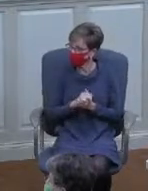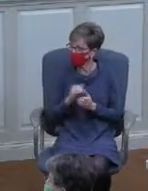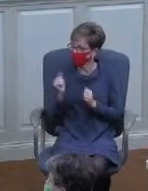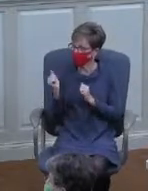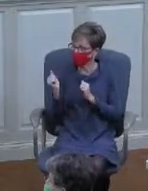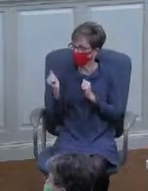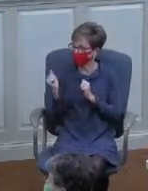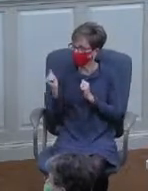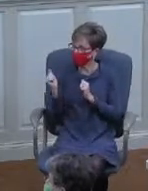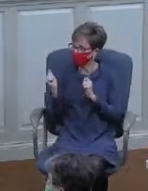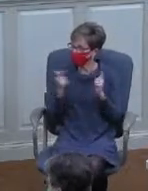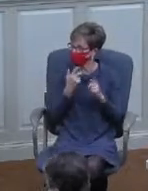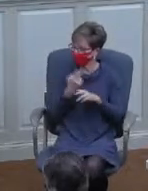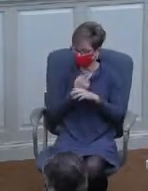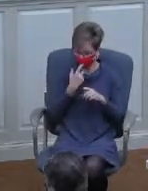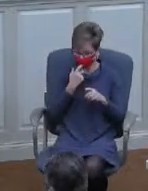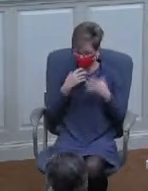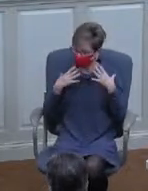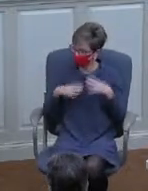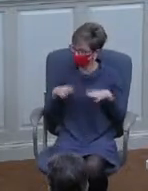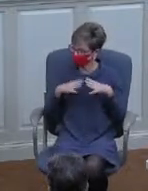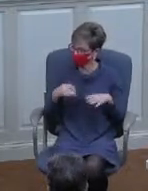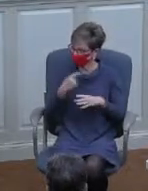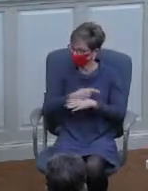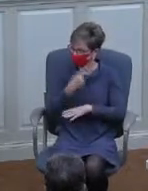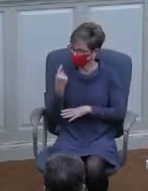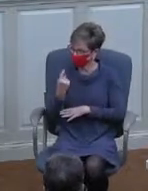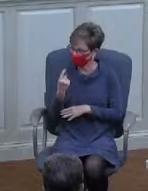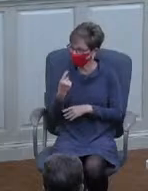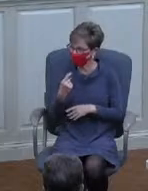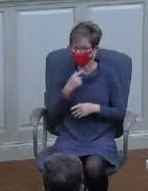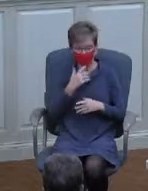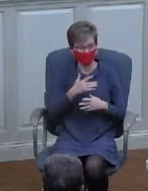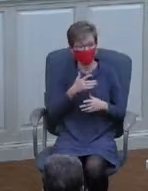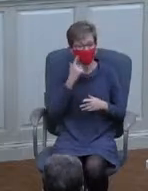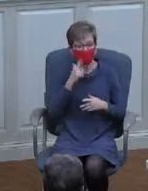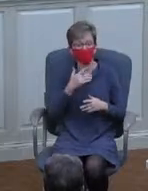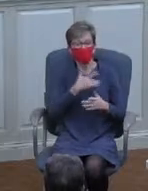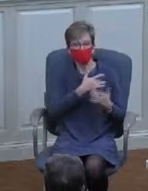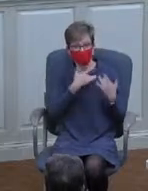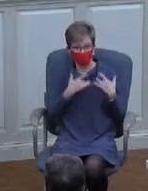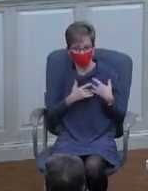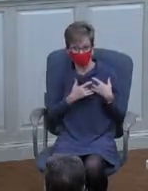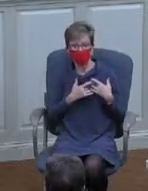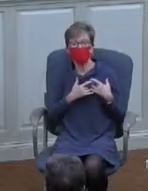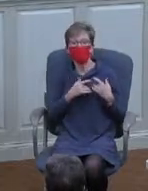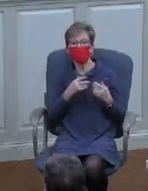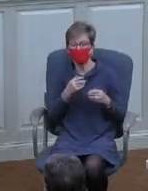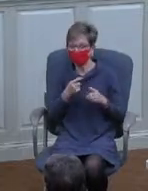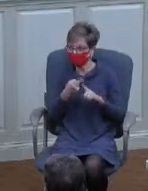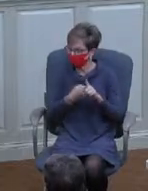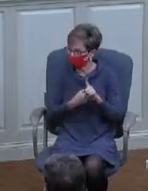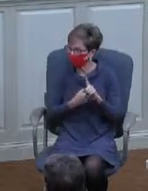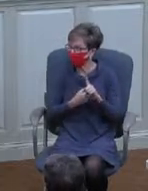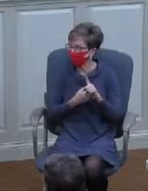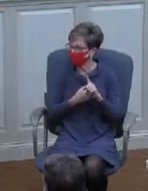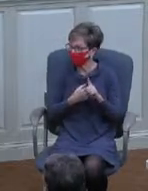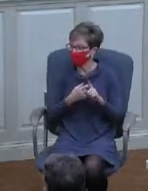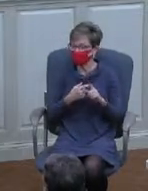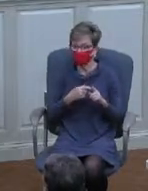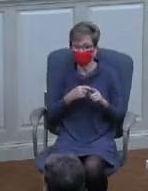Everyone wore their red today. February is also Healthy Heart Month, and specifically Women's Heart Health